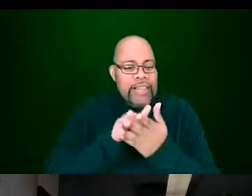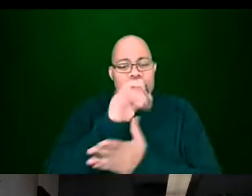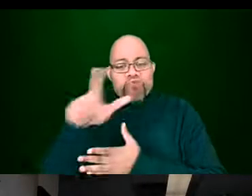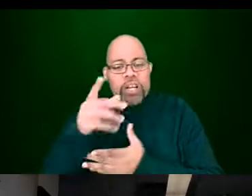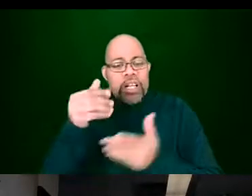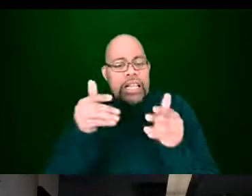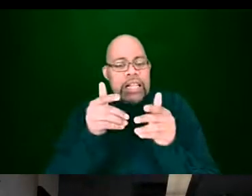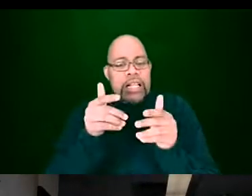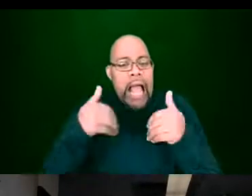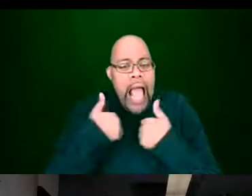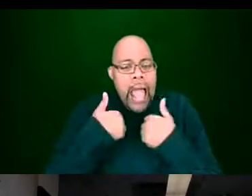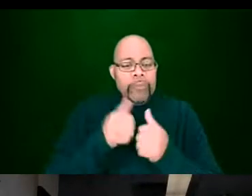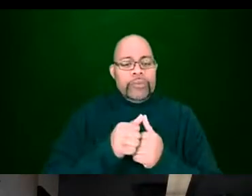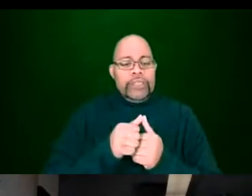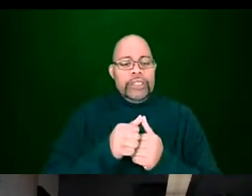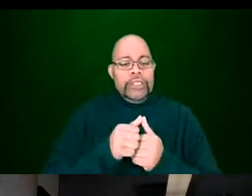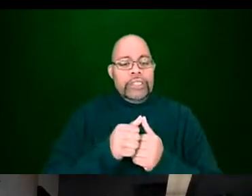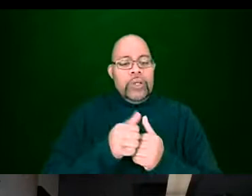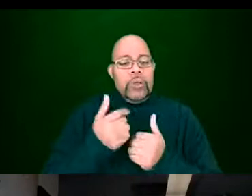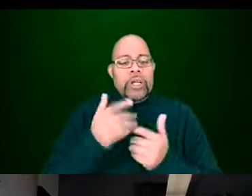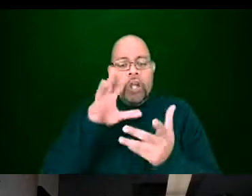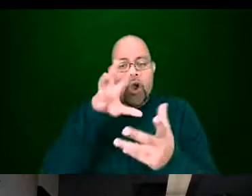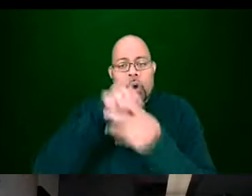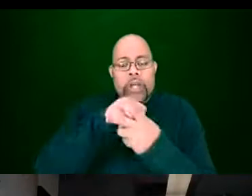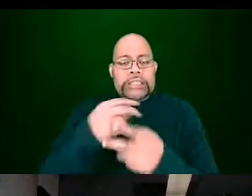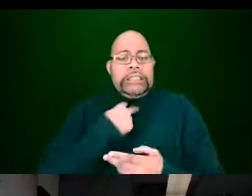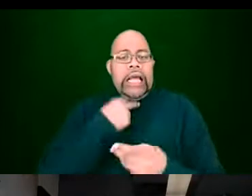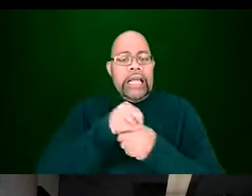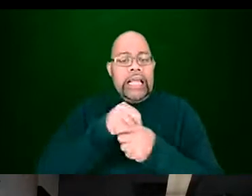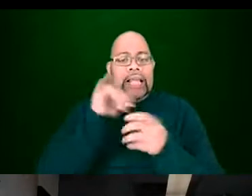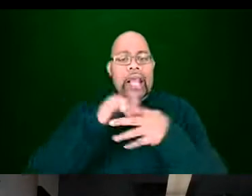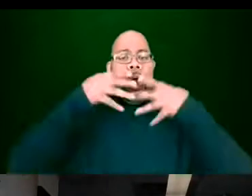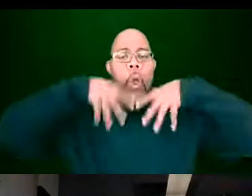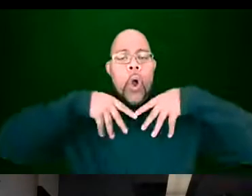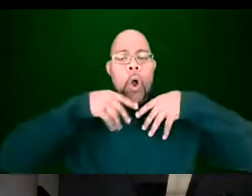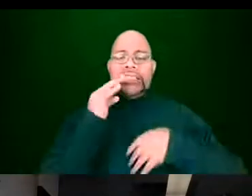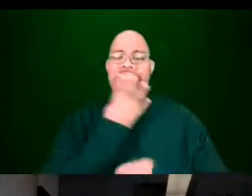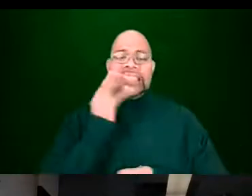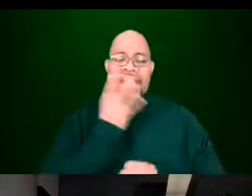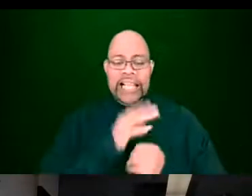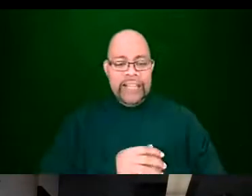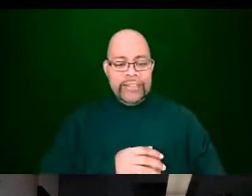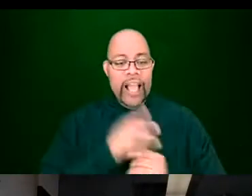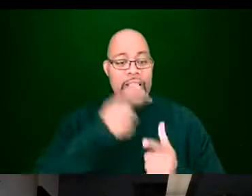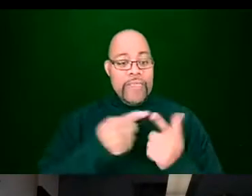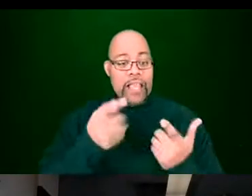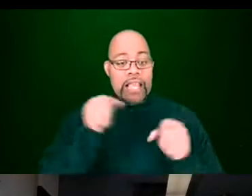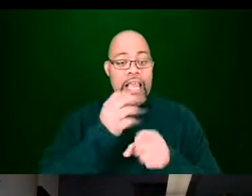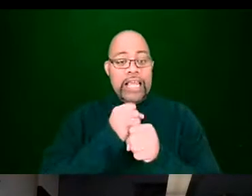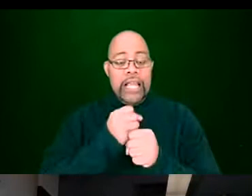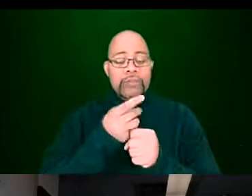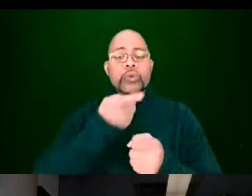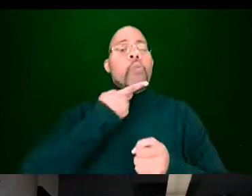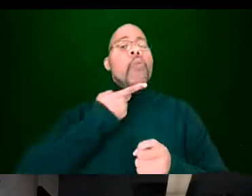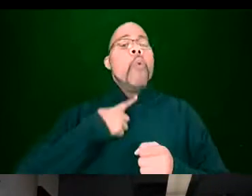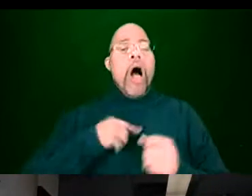little crustaceans, those little tiny fish, they're going to get caught up in those long baleen strands, and then they can get gobbled down